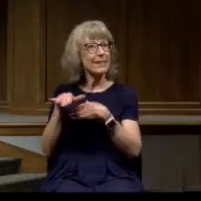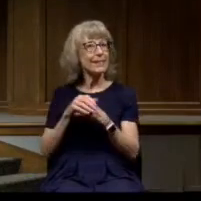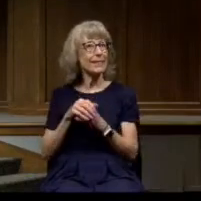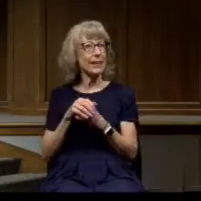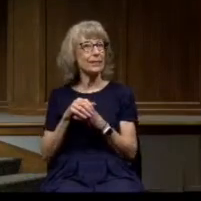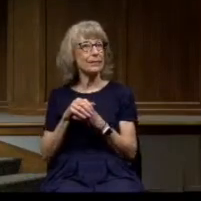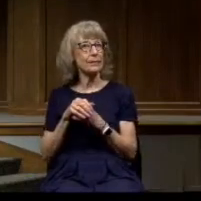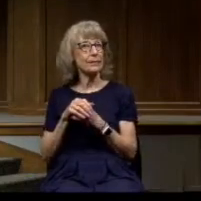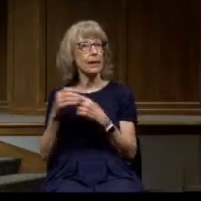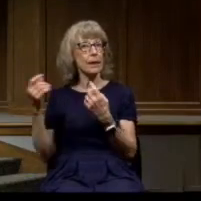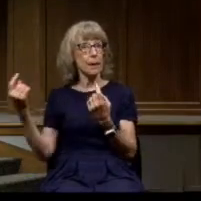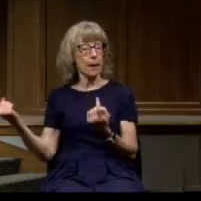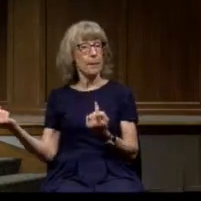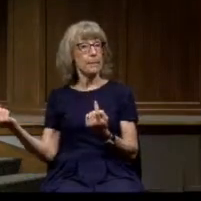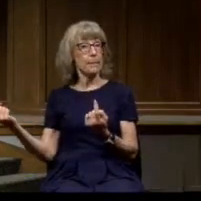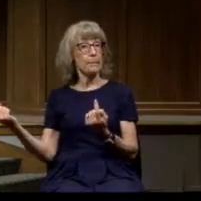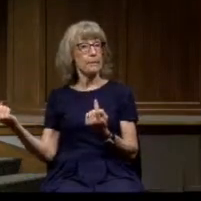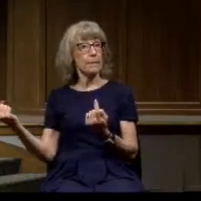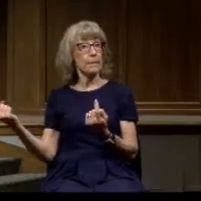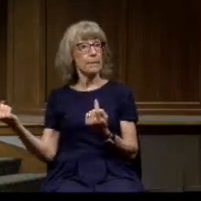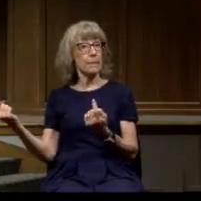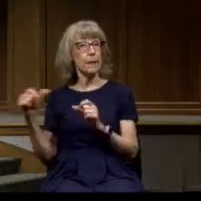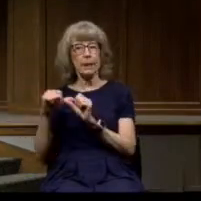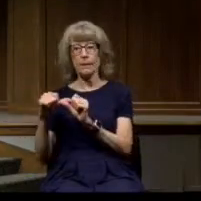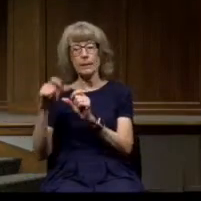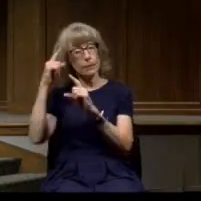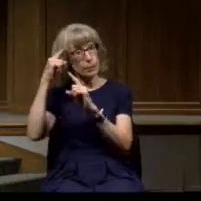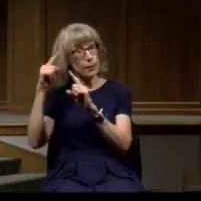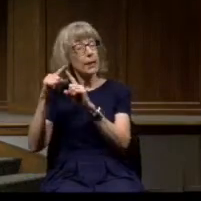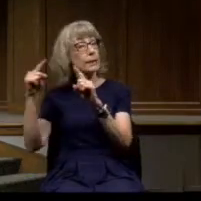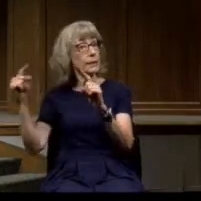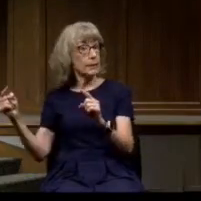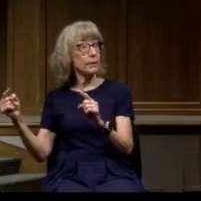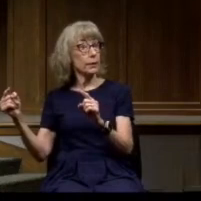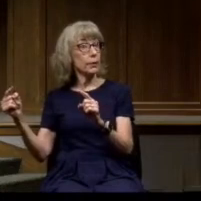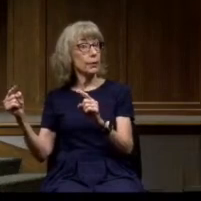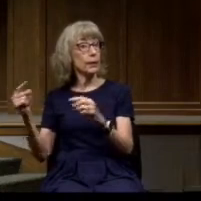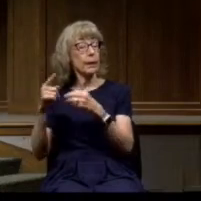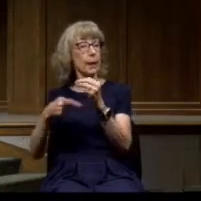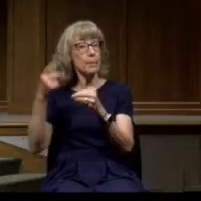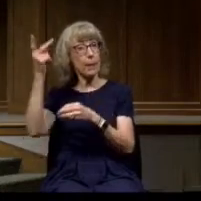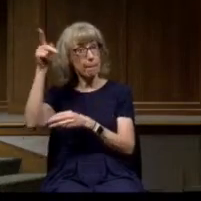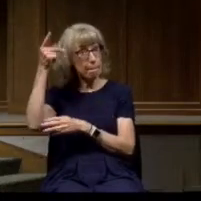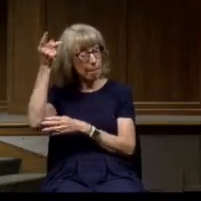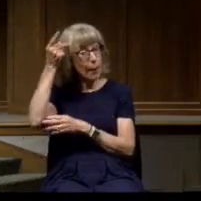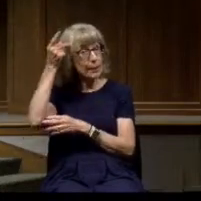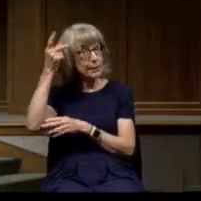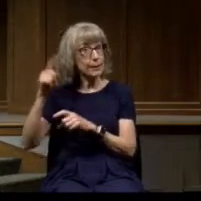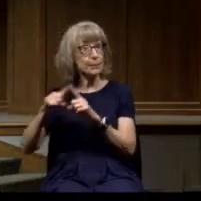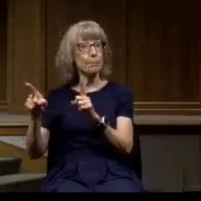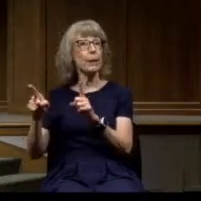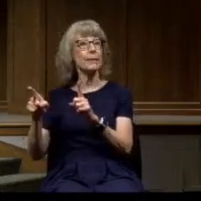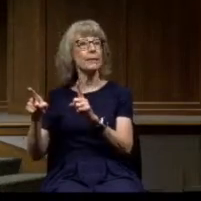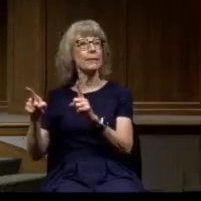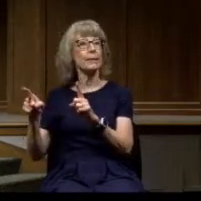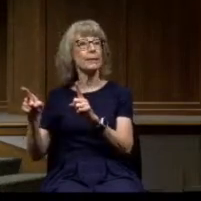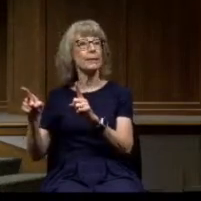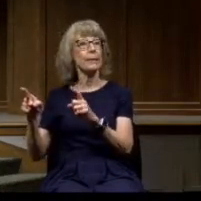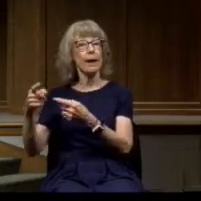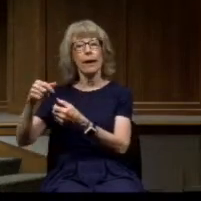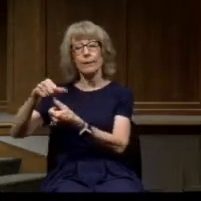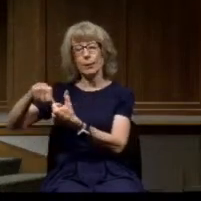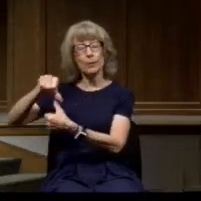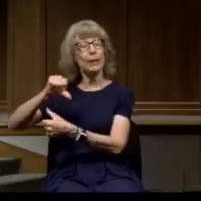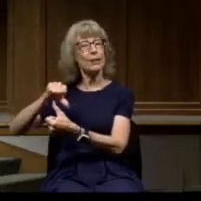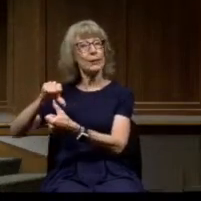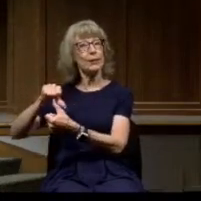their tension on all sorts of political issues. But what did happen is the relationship was restored. And the reason